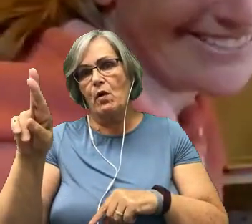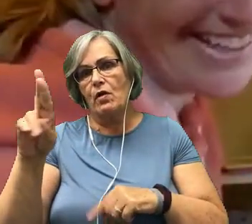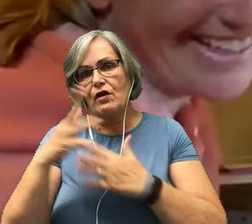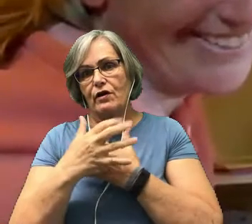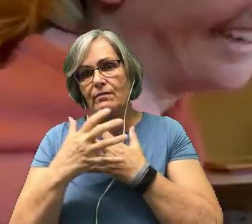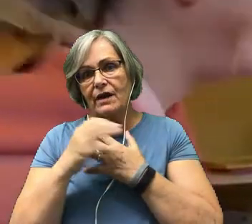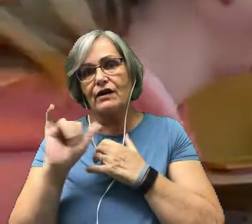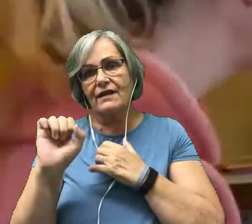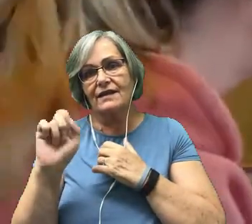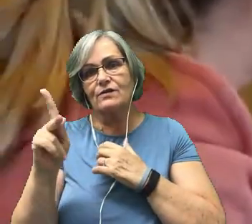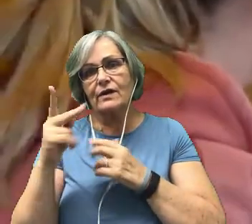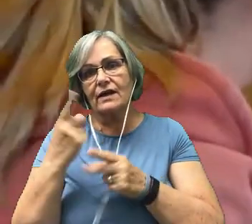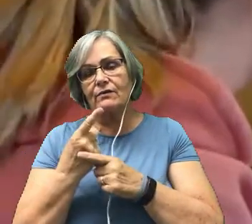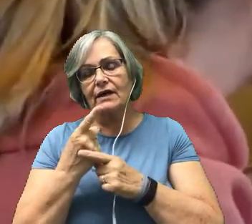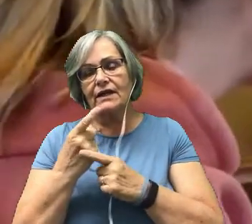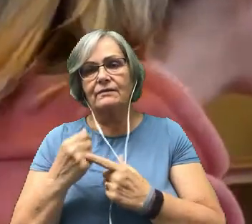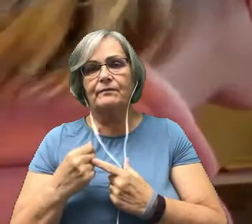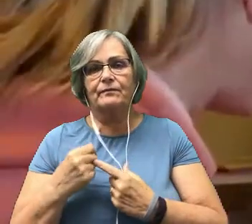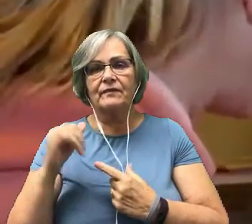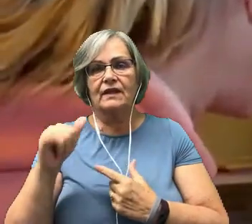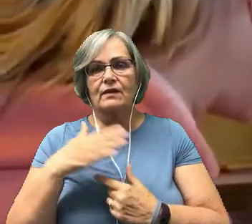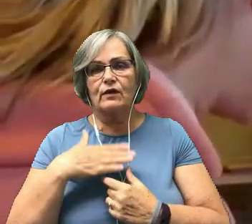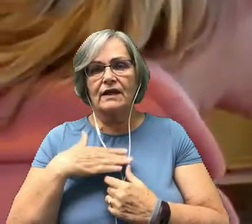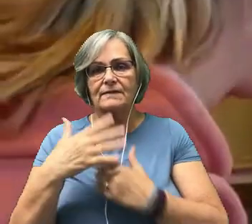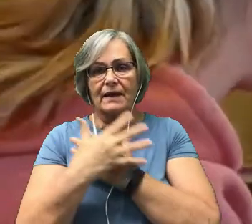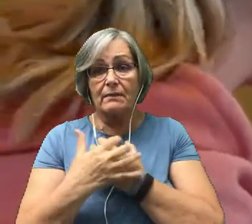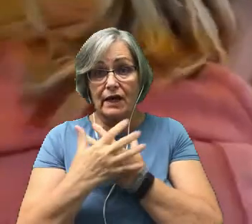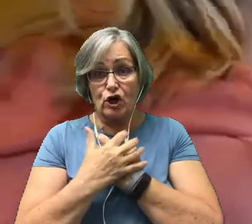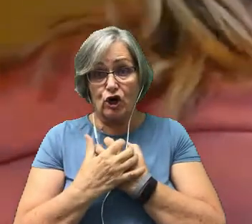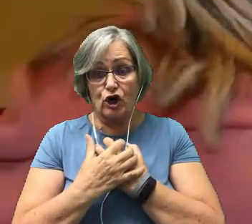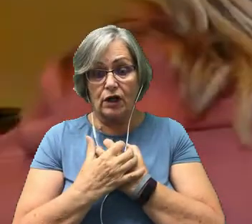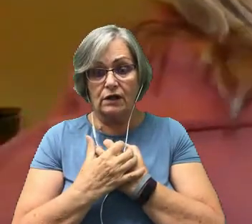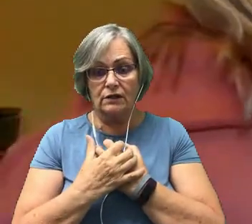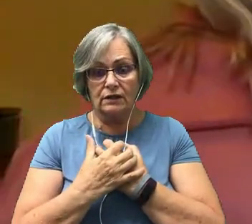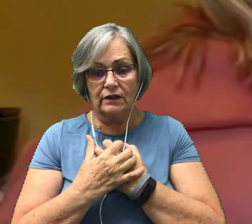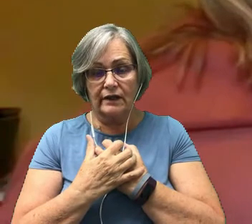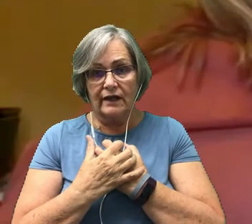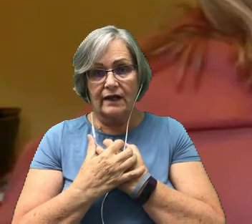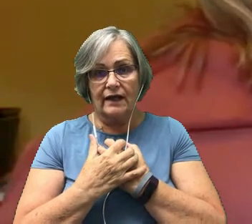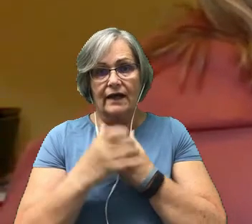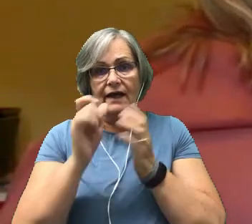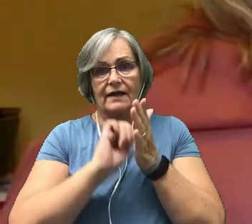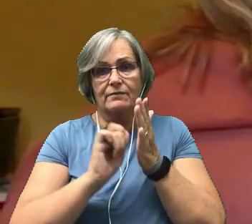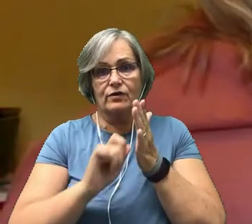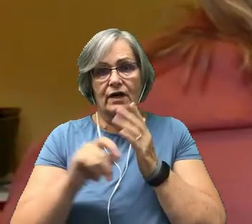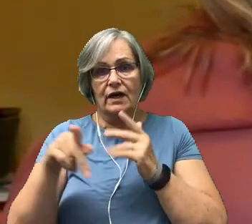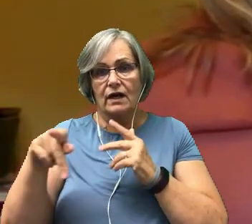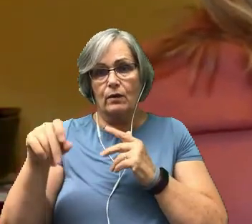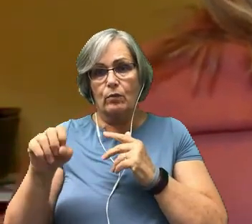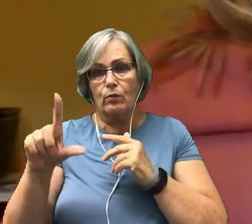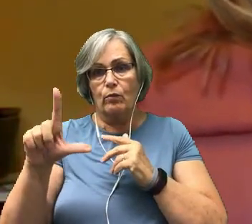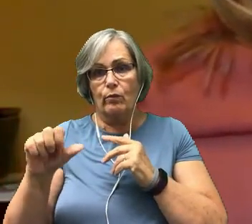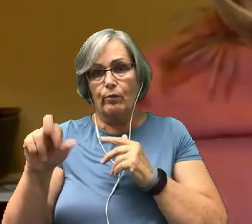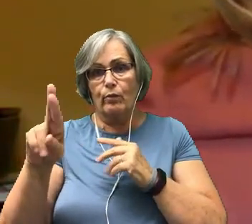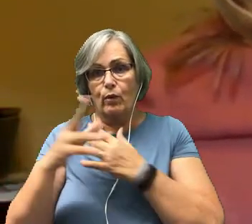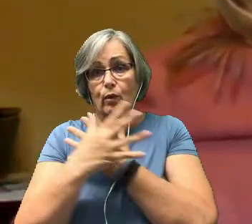That's okay, right? Okay, so that's my polar bear, and I'm going to say that polar